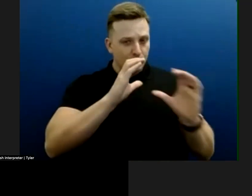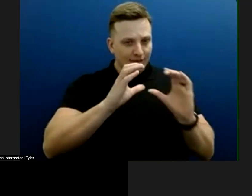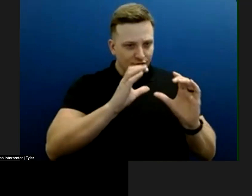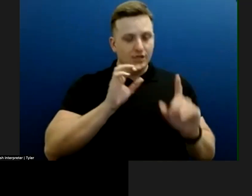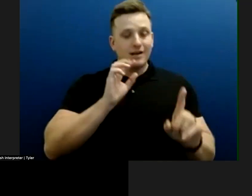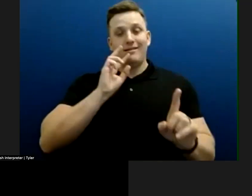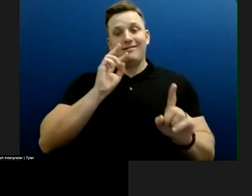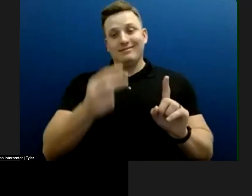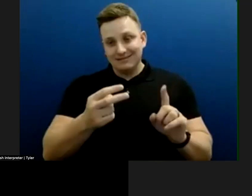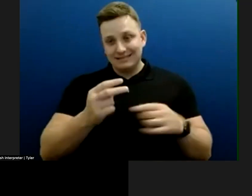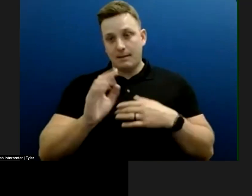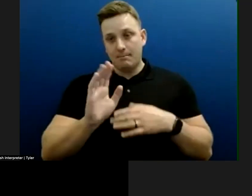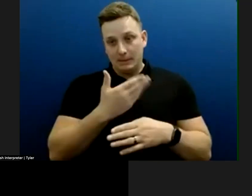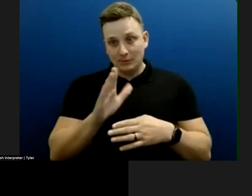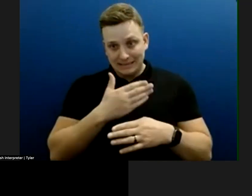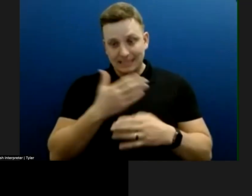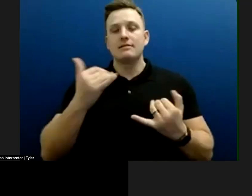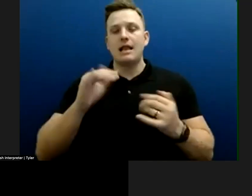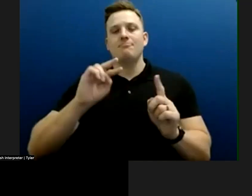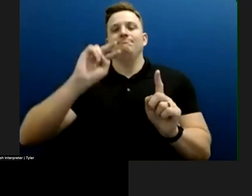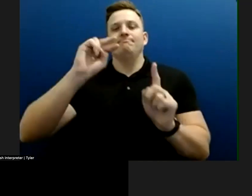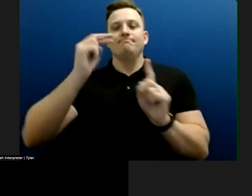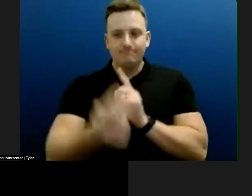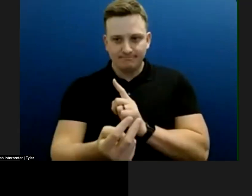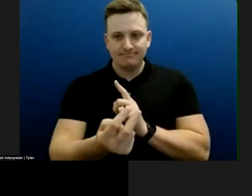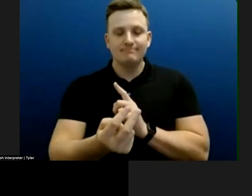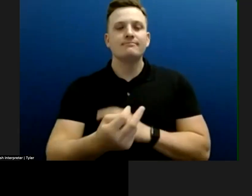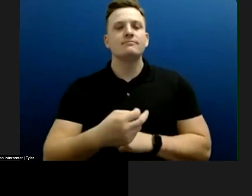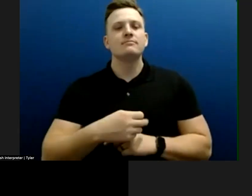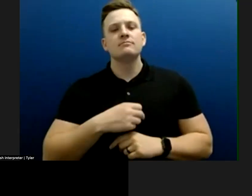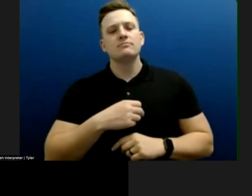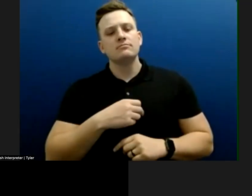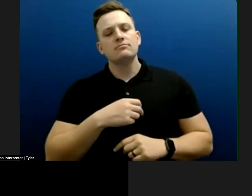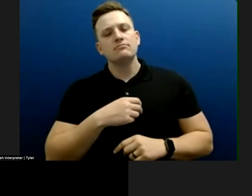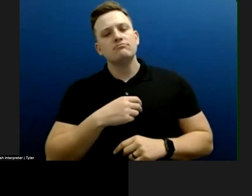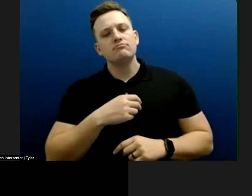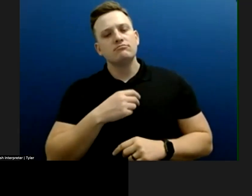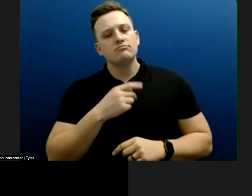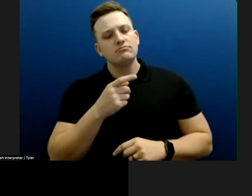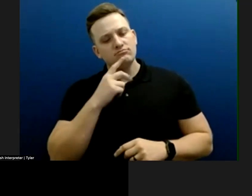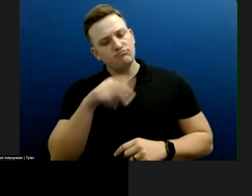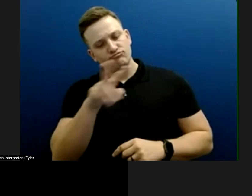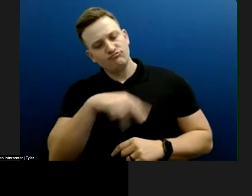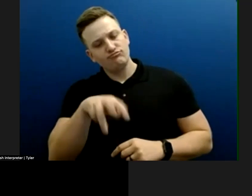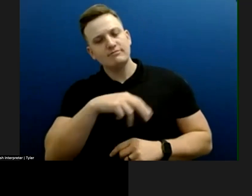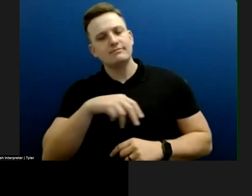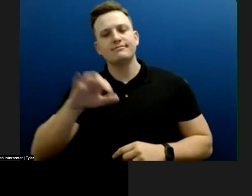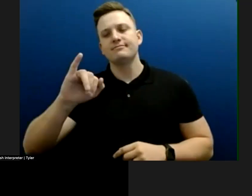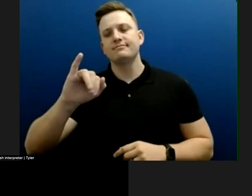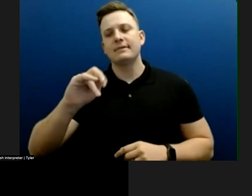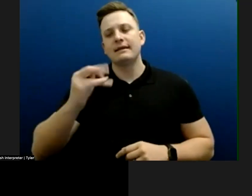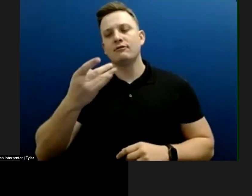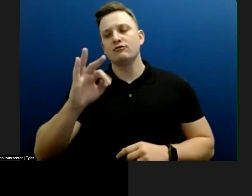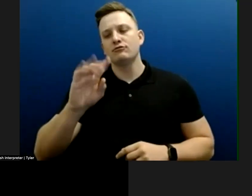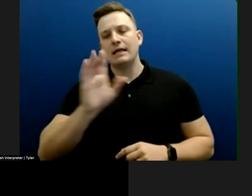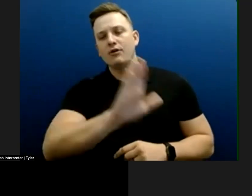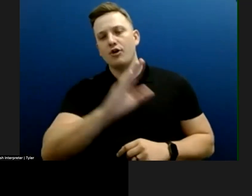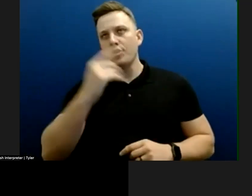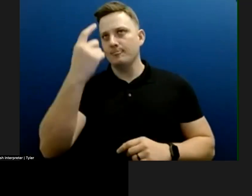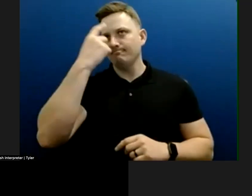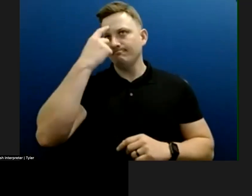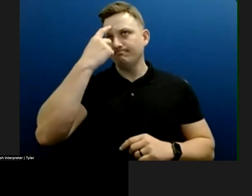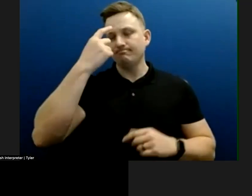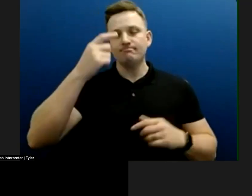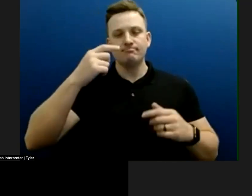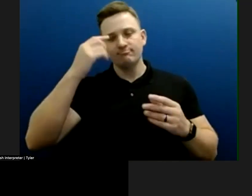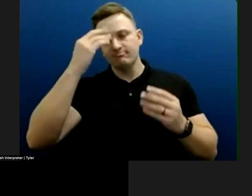So we're now going to really think, what are we learning about Ingrid's cognitive abilities? What are we